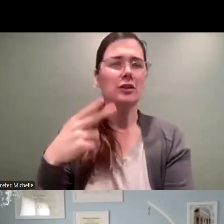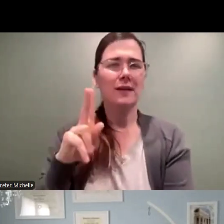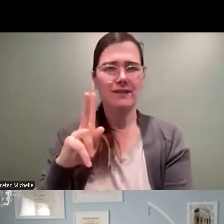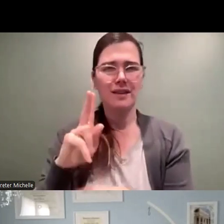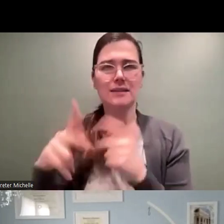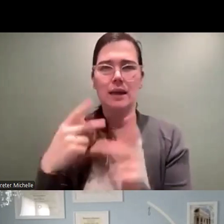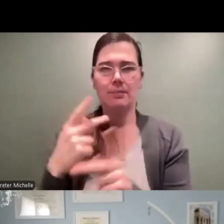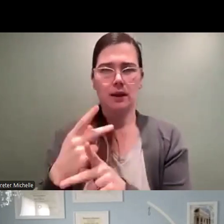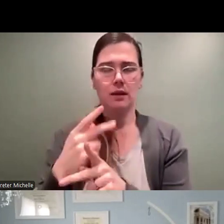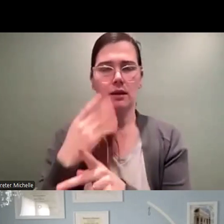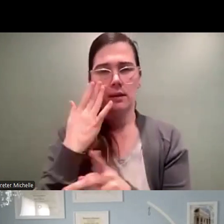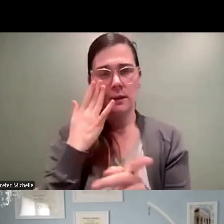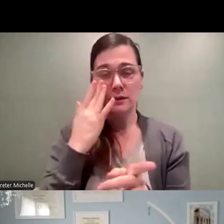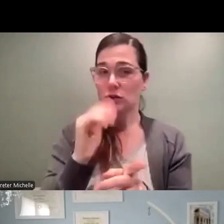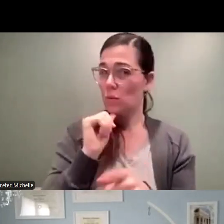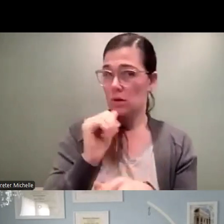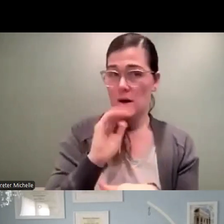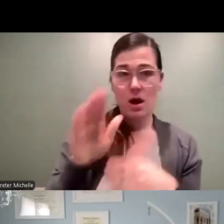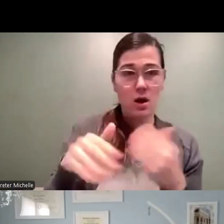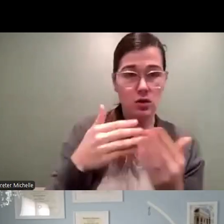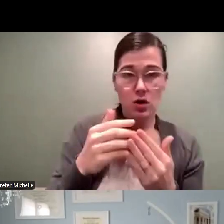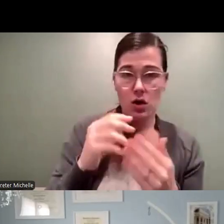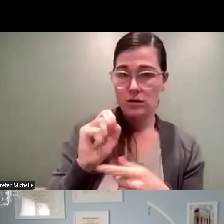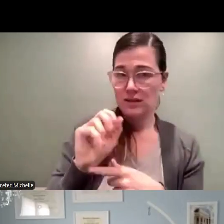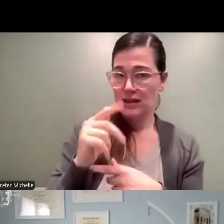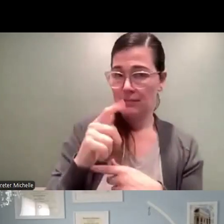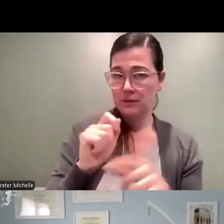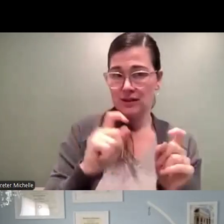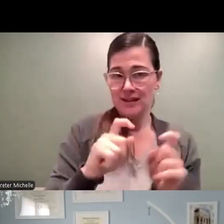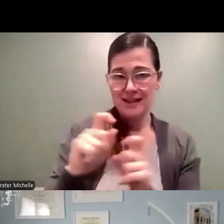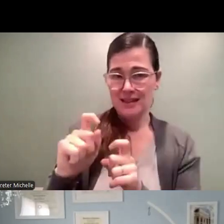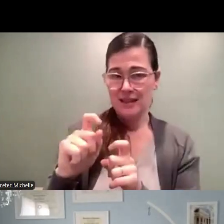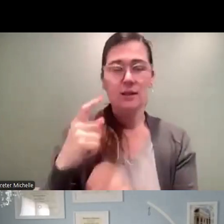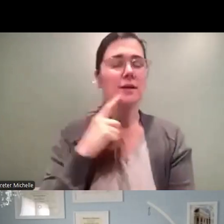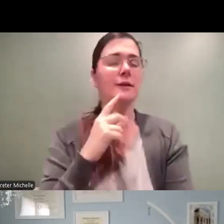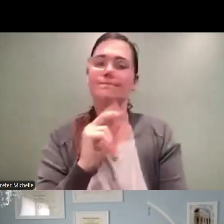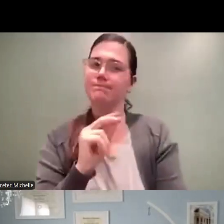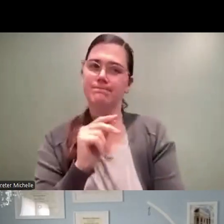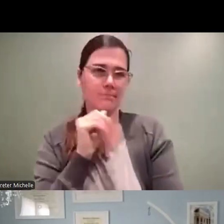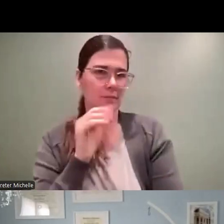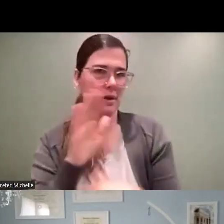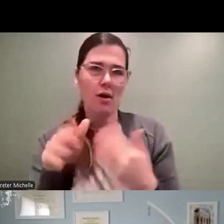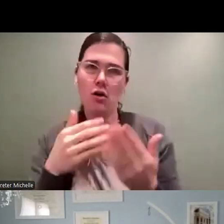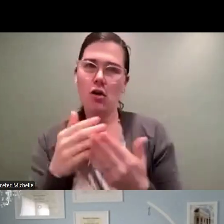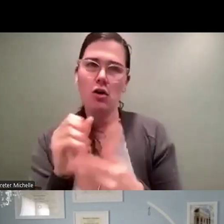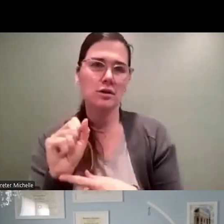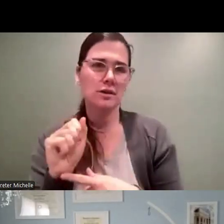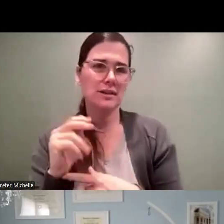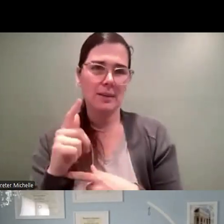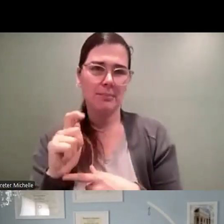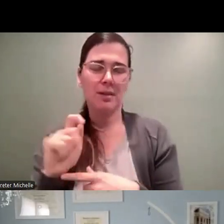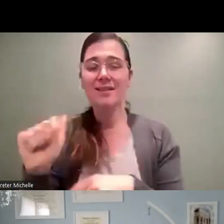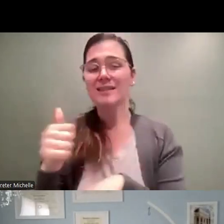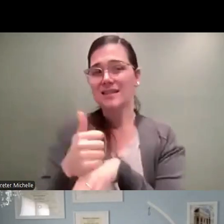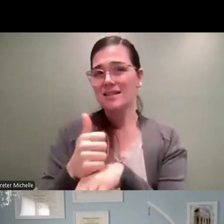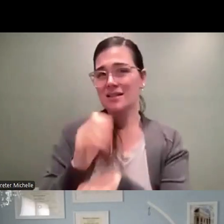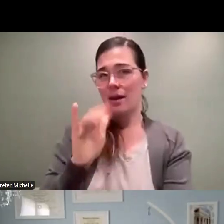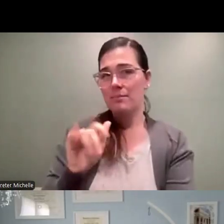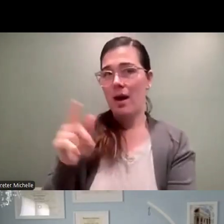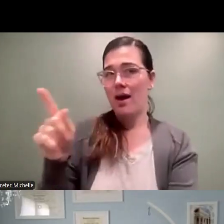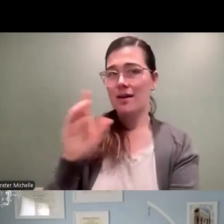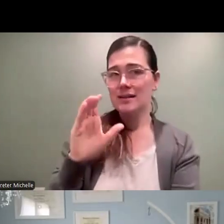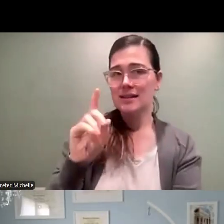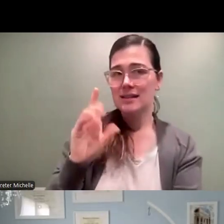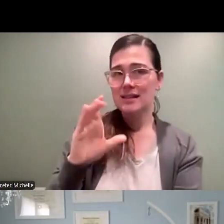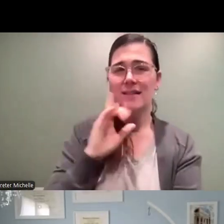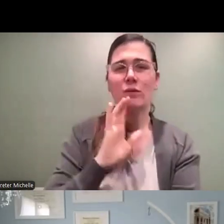all samples are tested for strain. Is that No, correct? not all samples. It's set by the CDC for that specific age